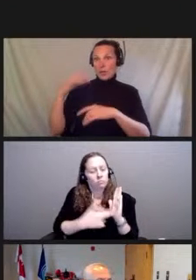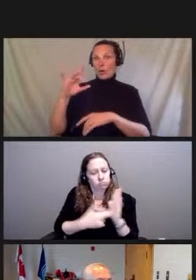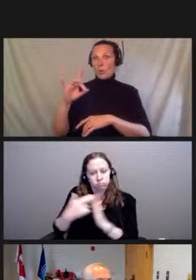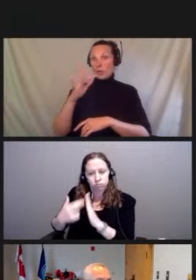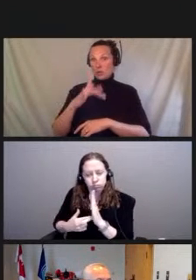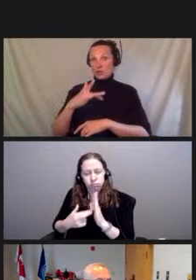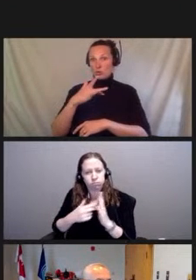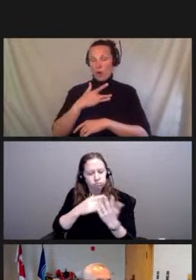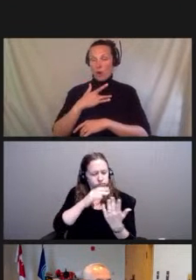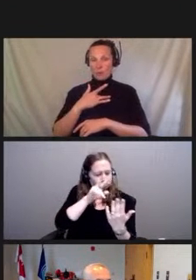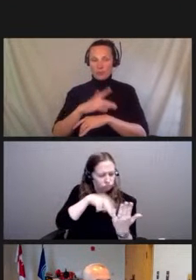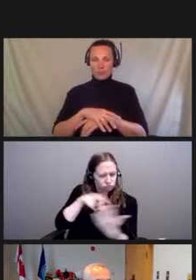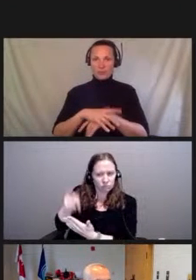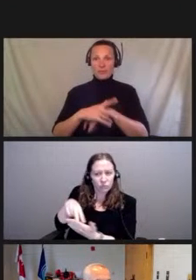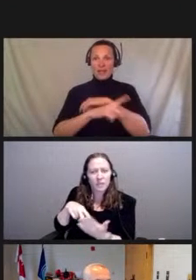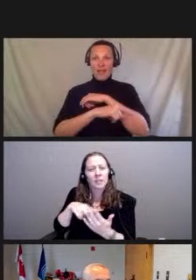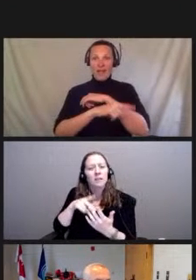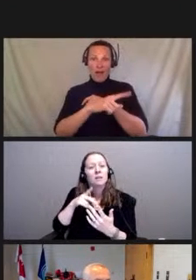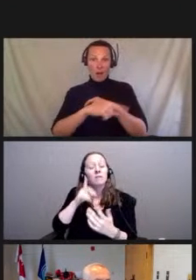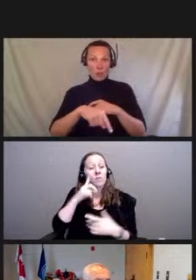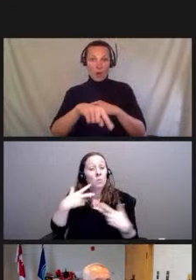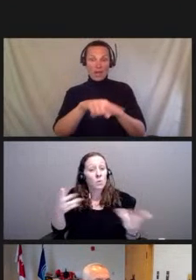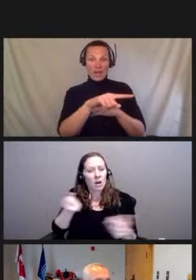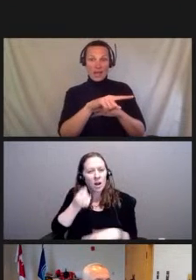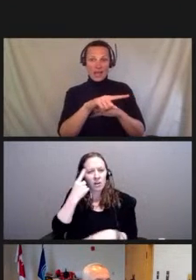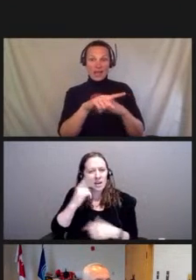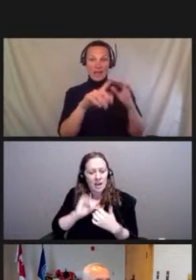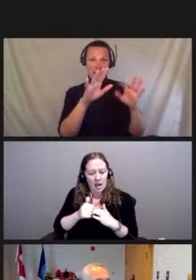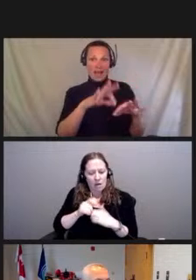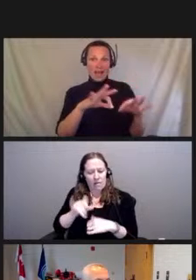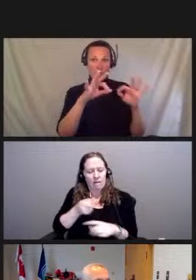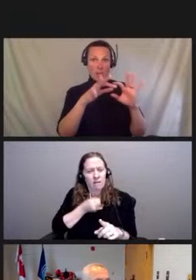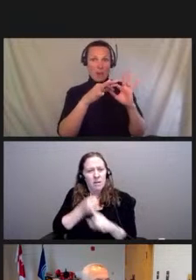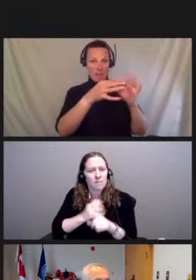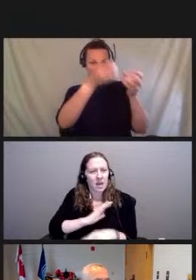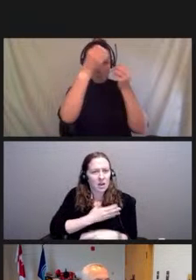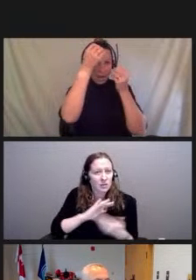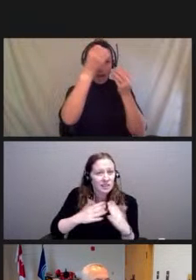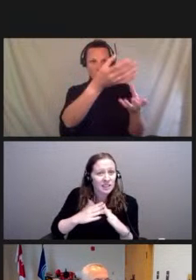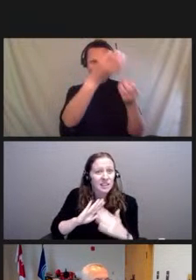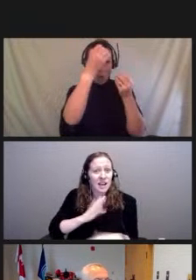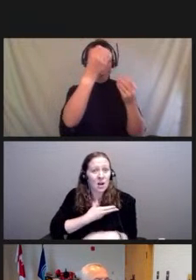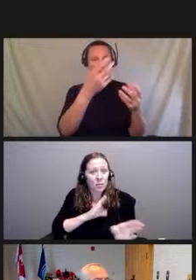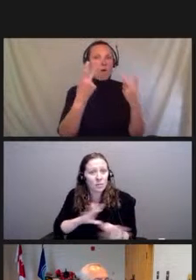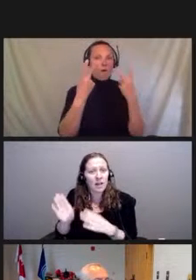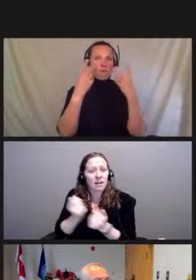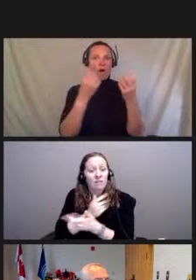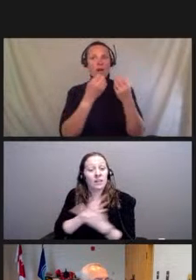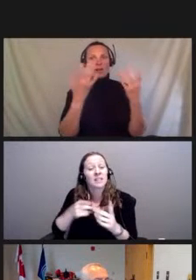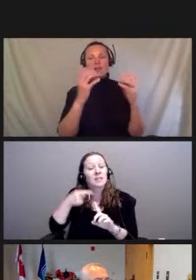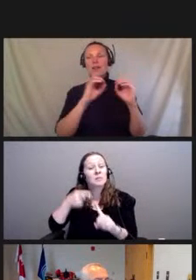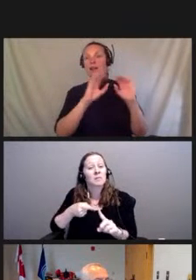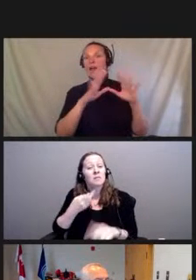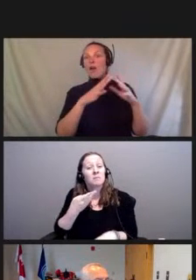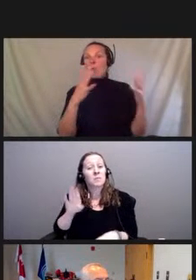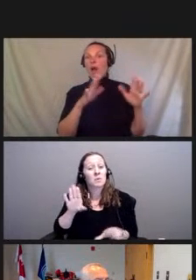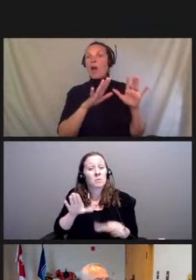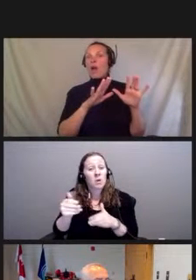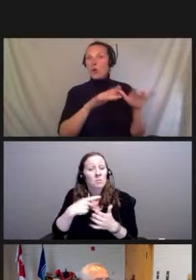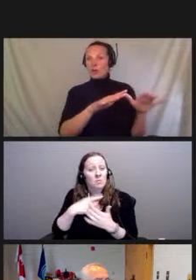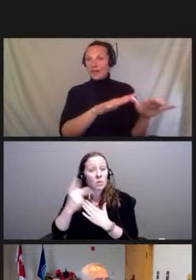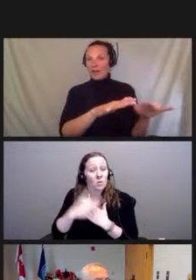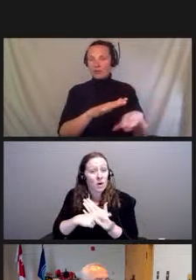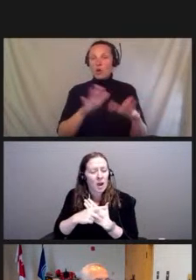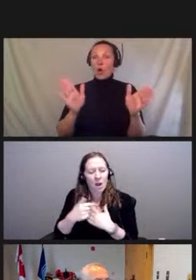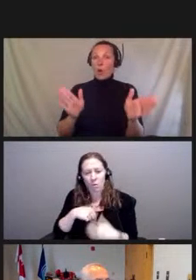our city, our programs, and for our waste plan. For the Blue Box program specifically, we're looking to see